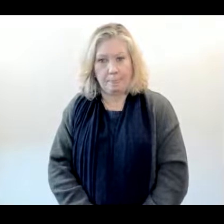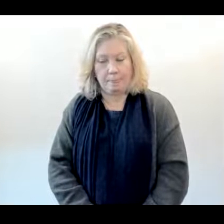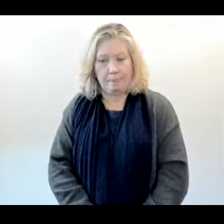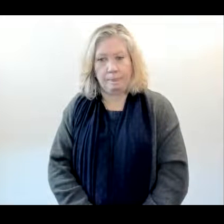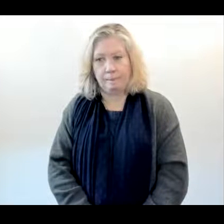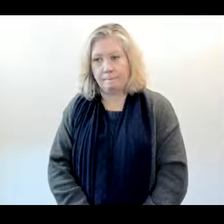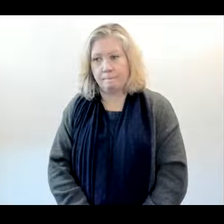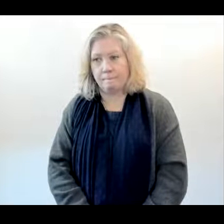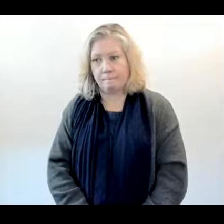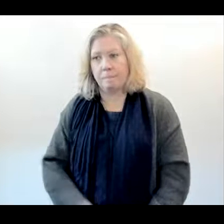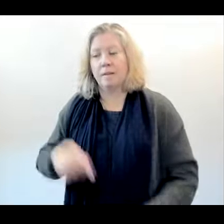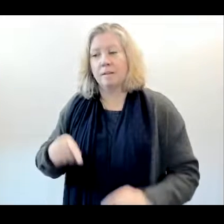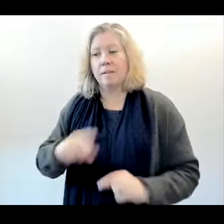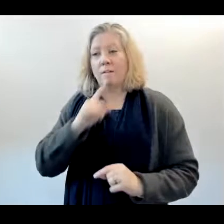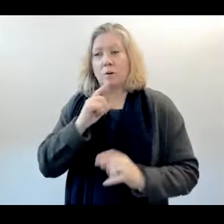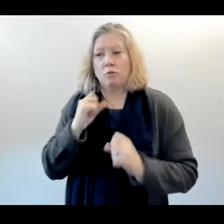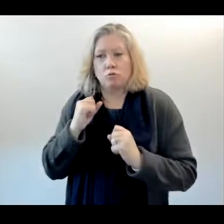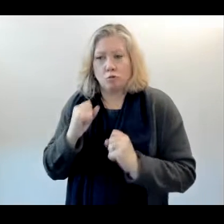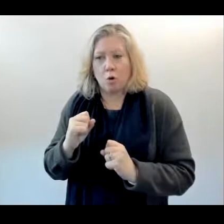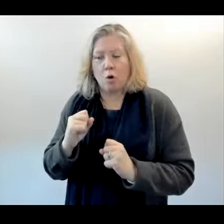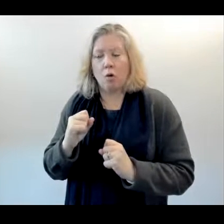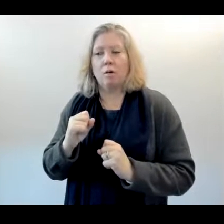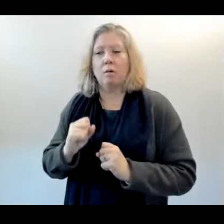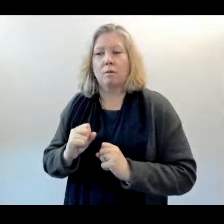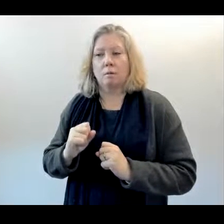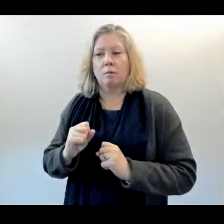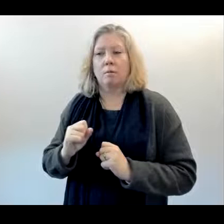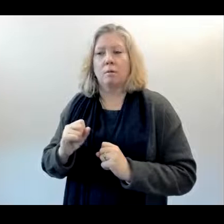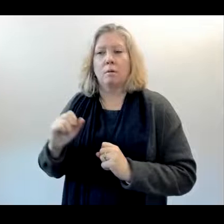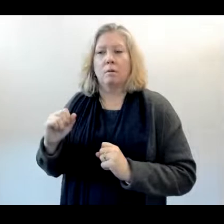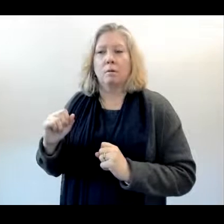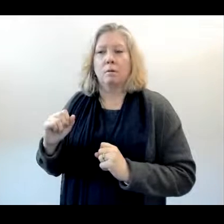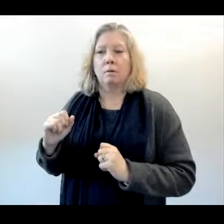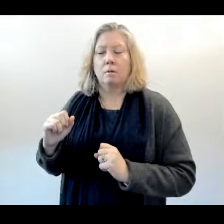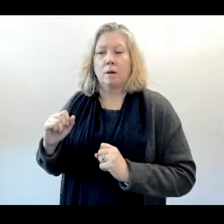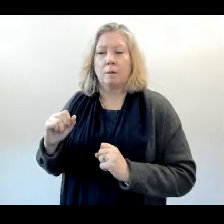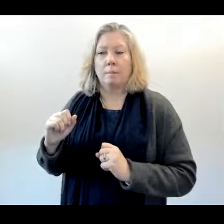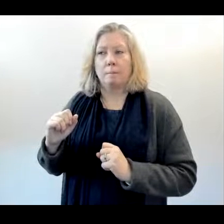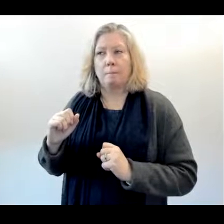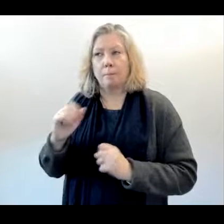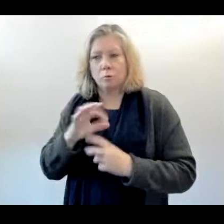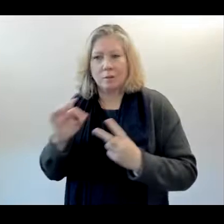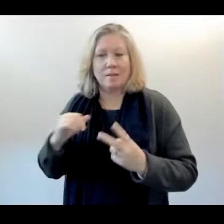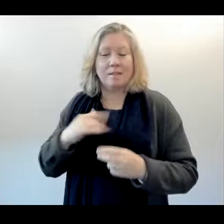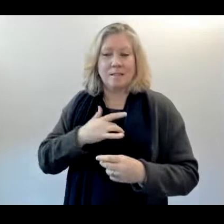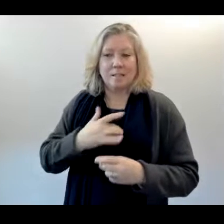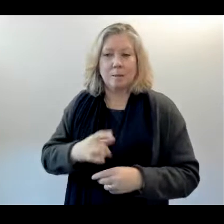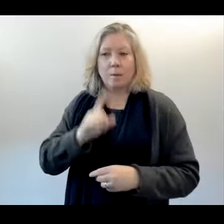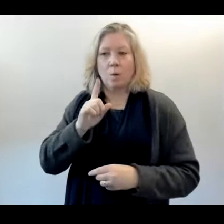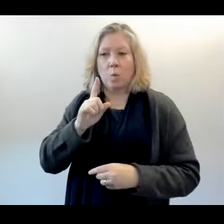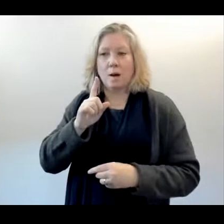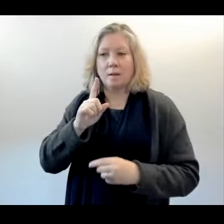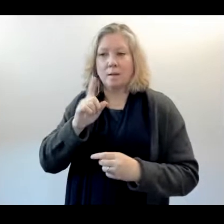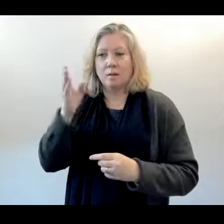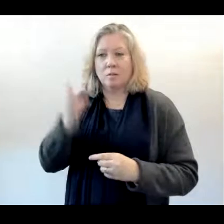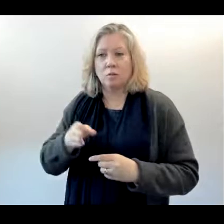So this is a very strong application, choice neighborhood wise. Typically, this is a 1-to-10 ratio. Only 10% of the